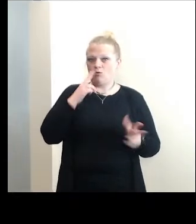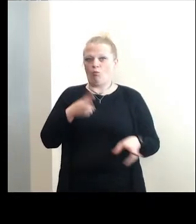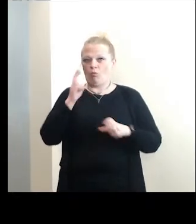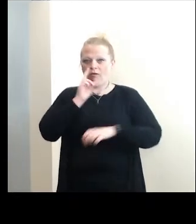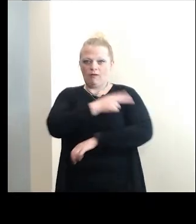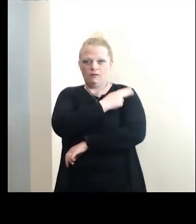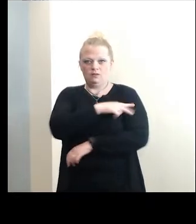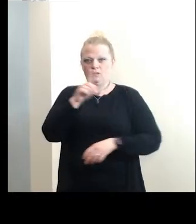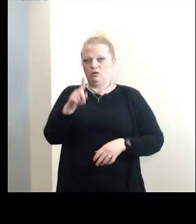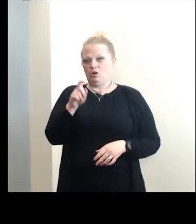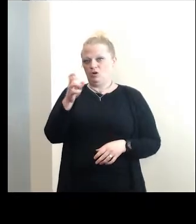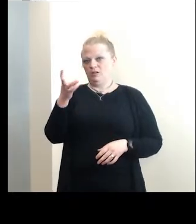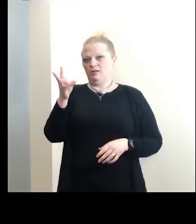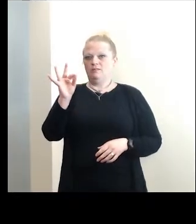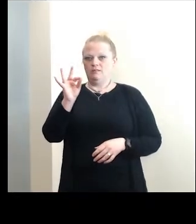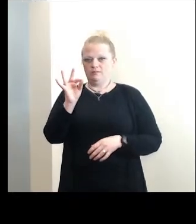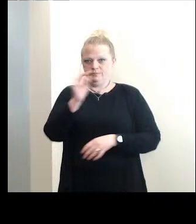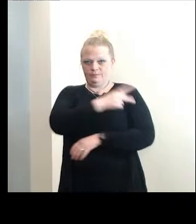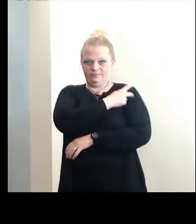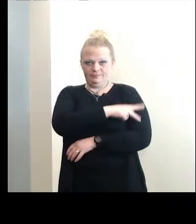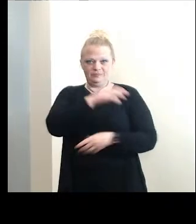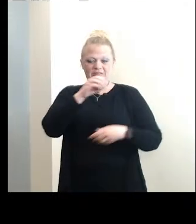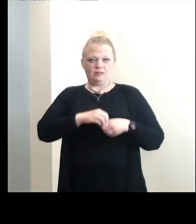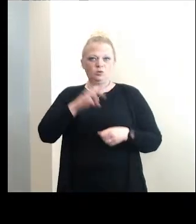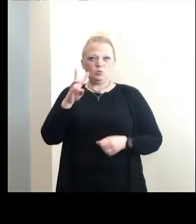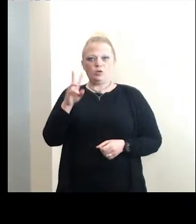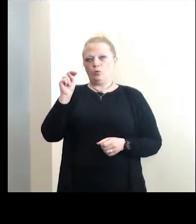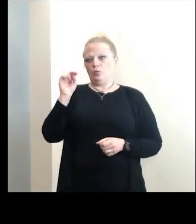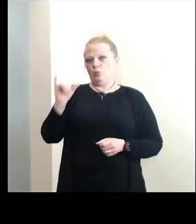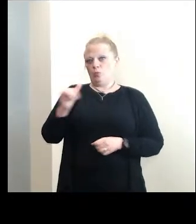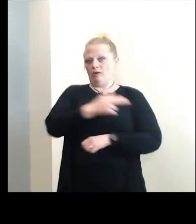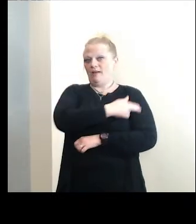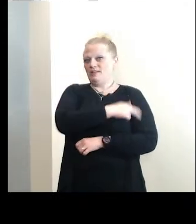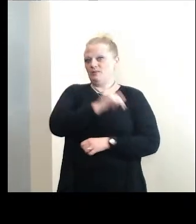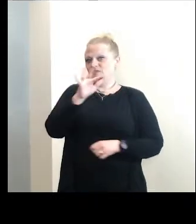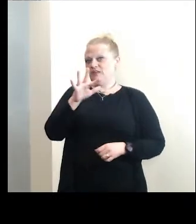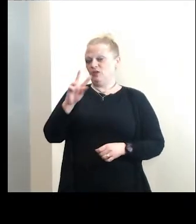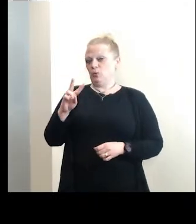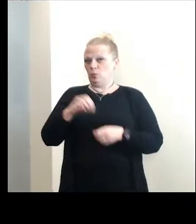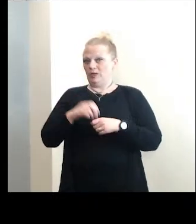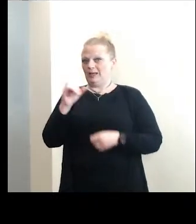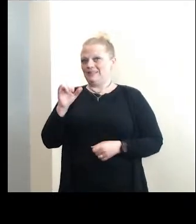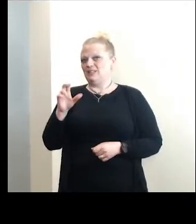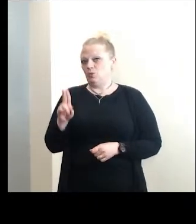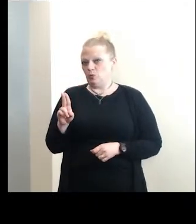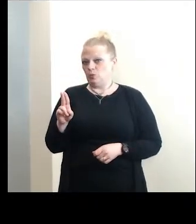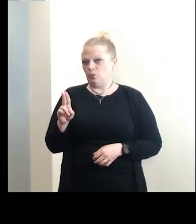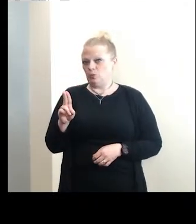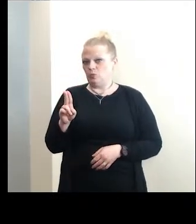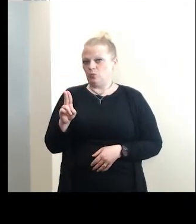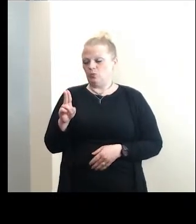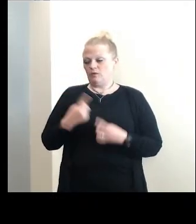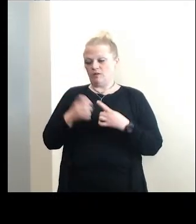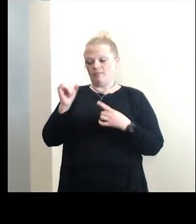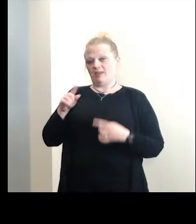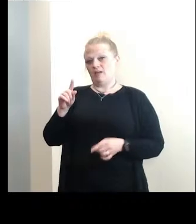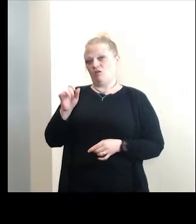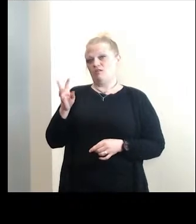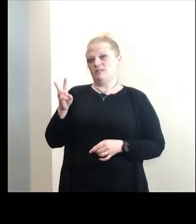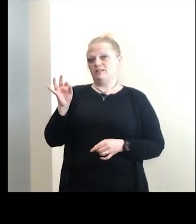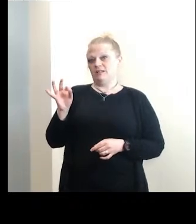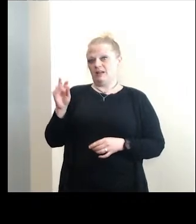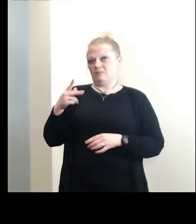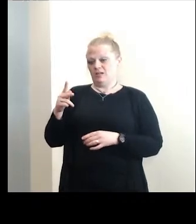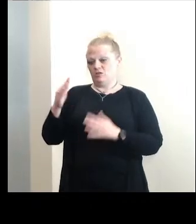there were 169 COVID-19 patients in Western New York hospitals, 52 of those in the ICU. And of those 169